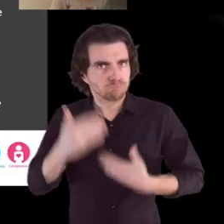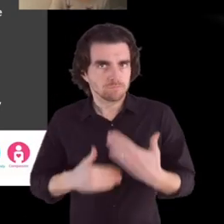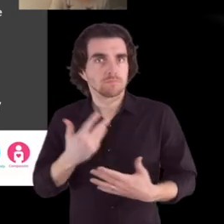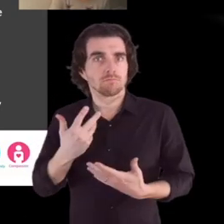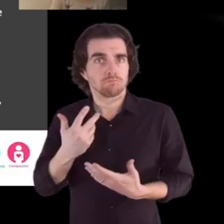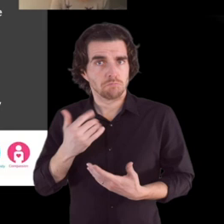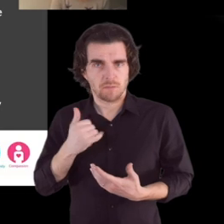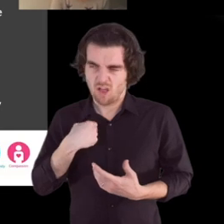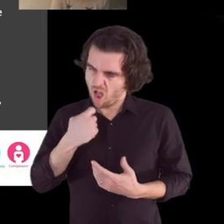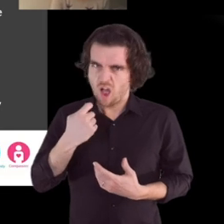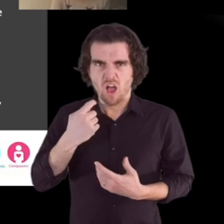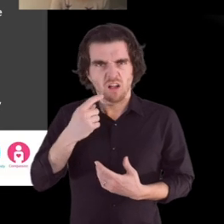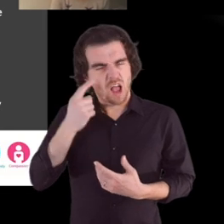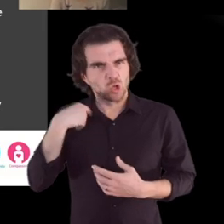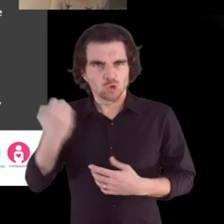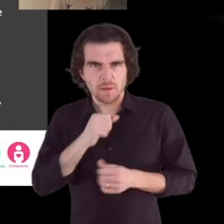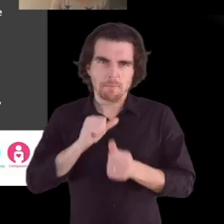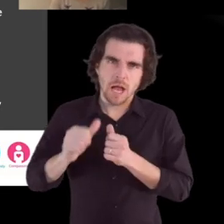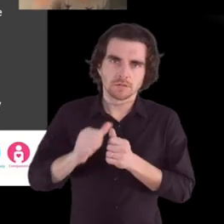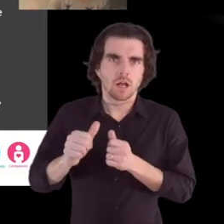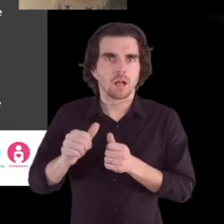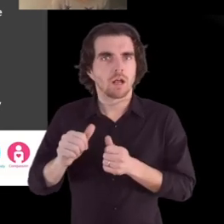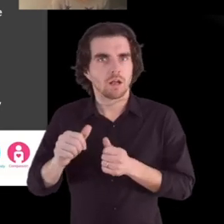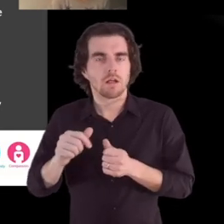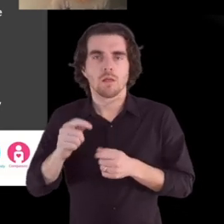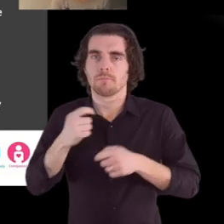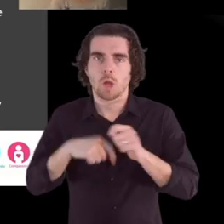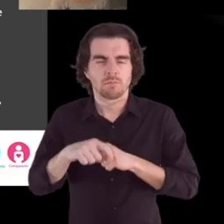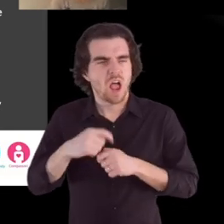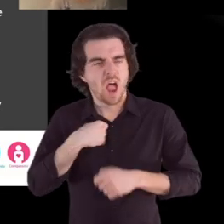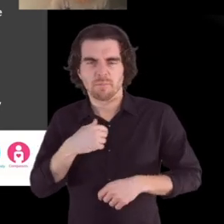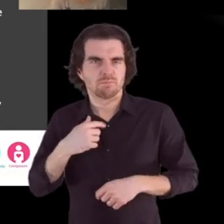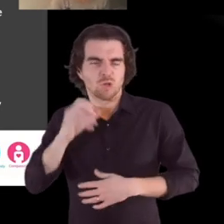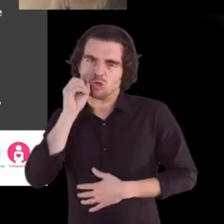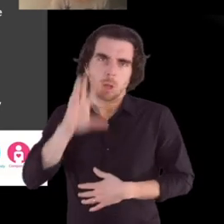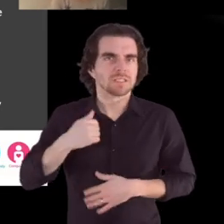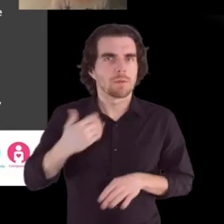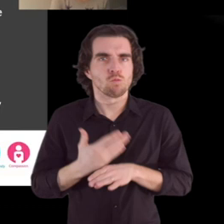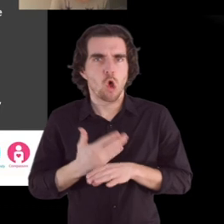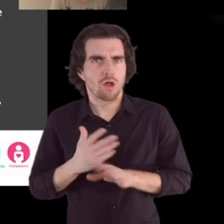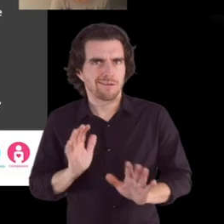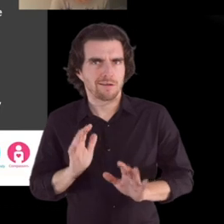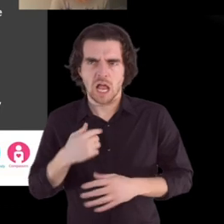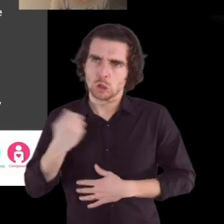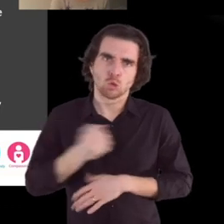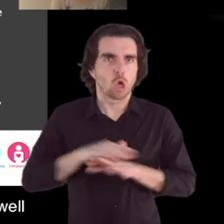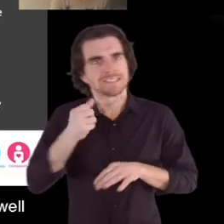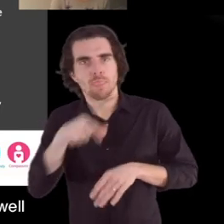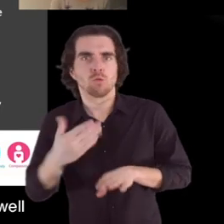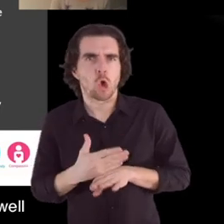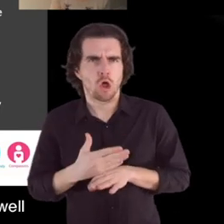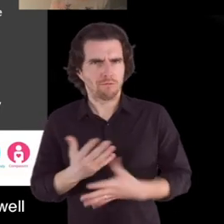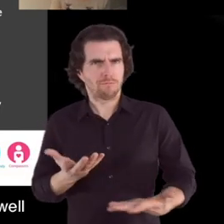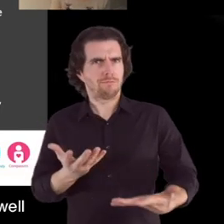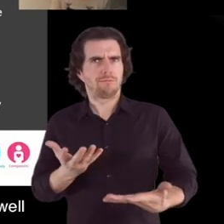you say, you know, well, I should have done better. And then it escalates into, I'm absolutely rubbish at my job. I shouldn't even be here. You know,